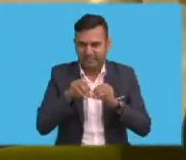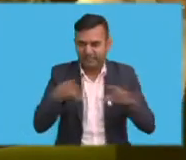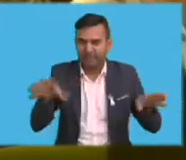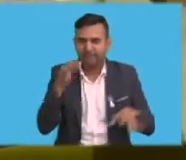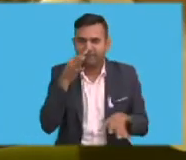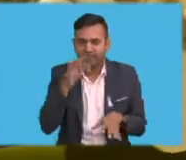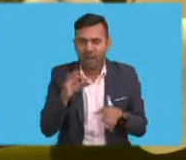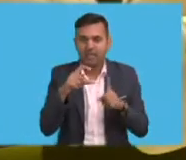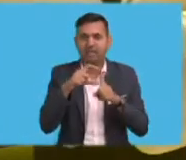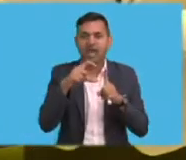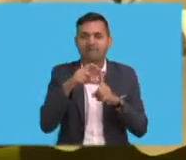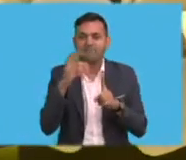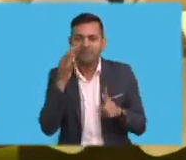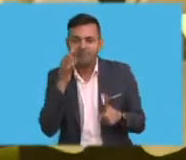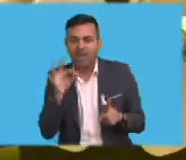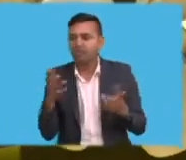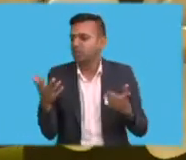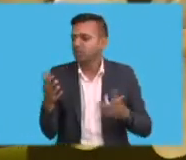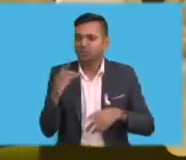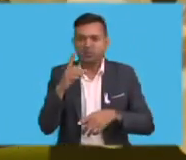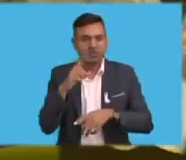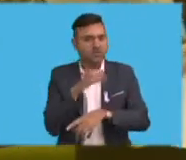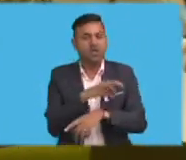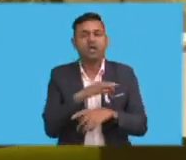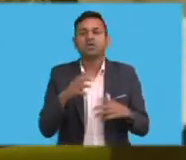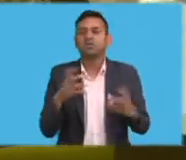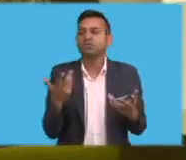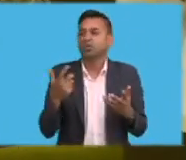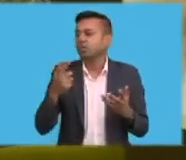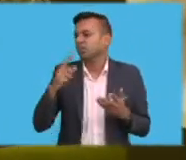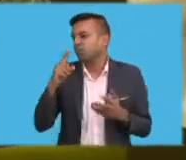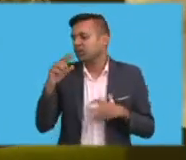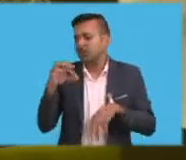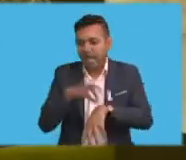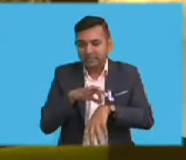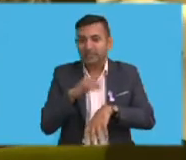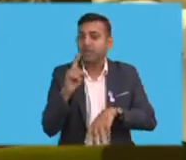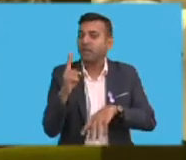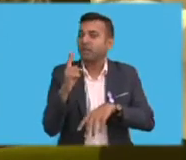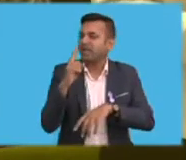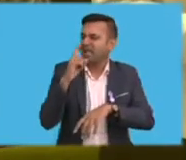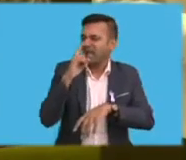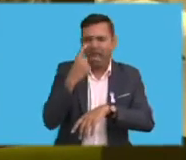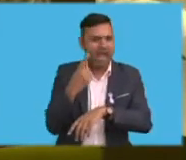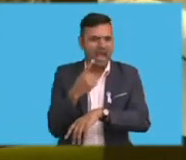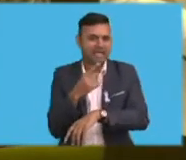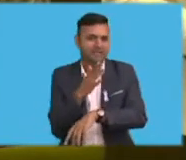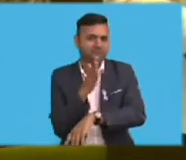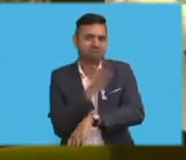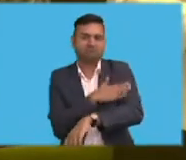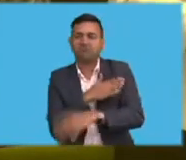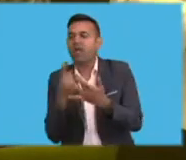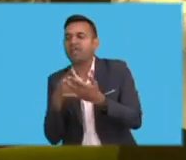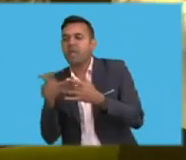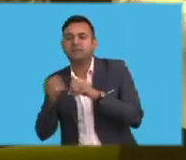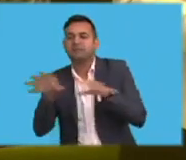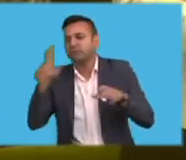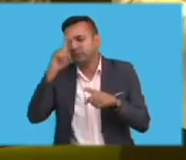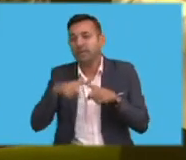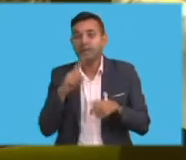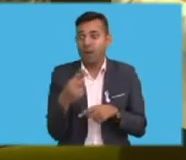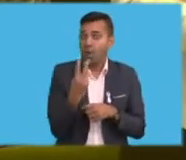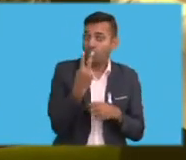it's a bus or a car or a public place, but only dengue-causing two mosquitoes will lead to dengue fever.